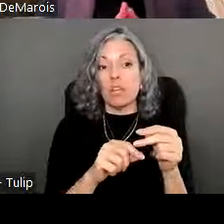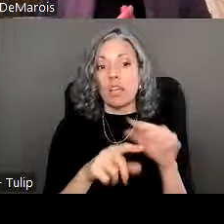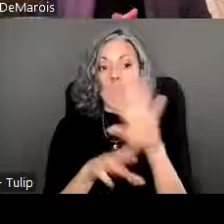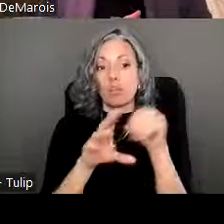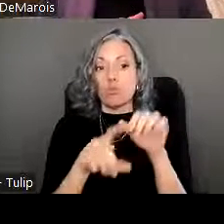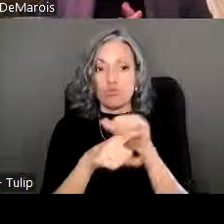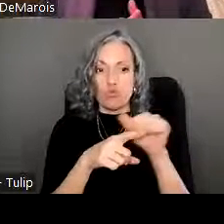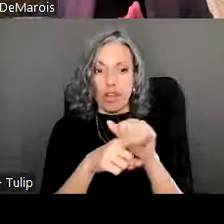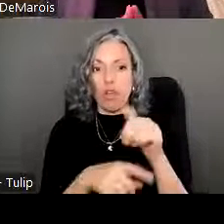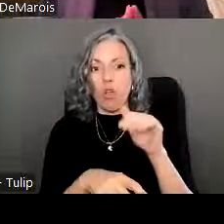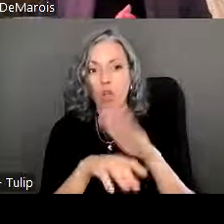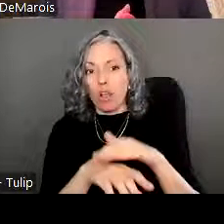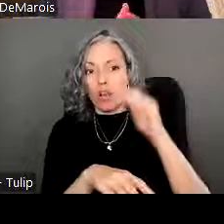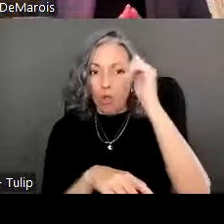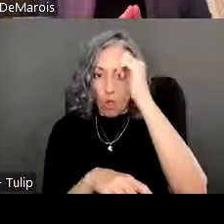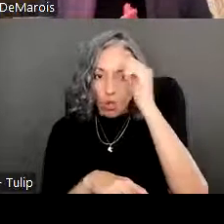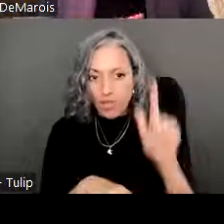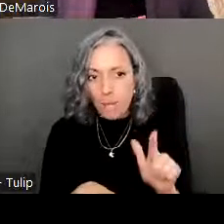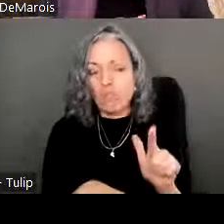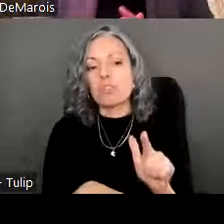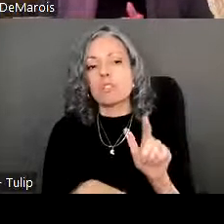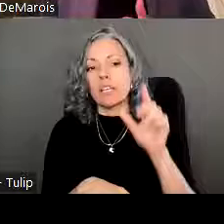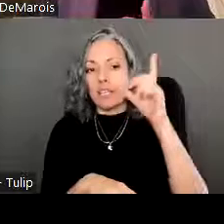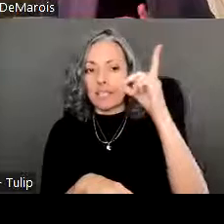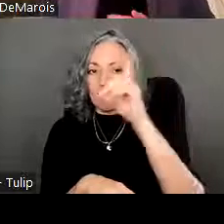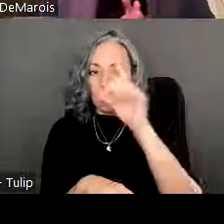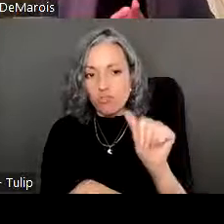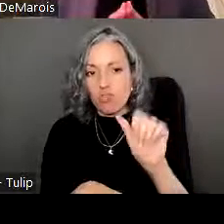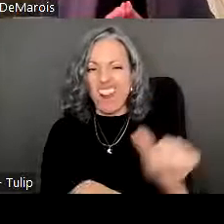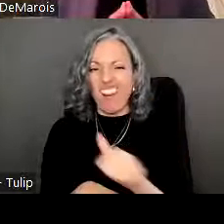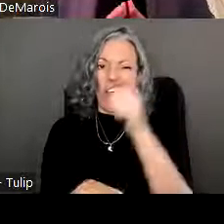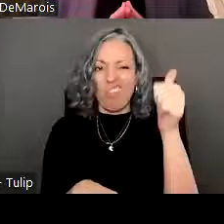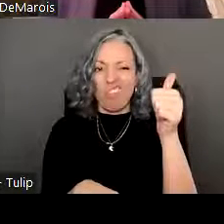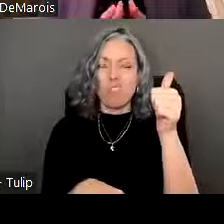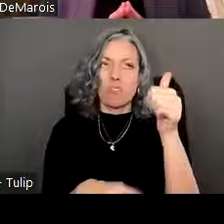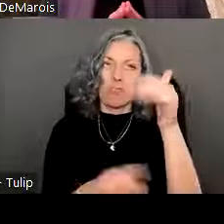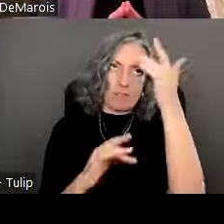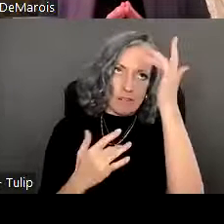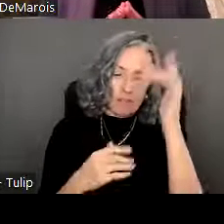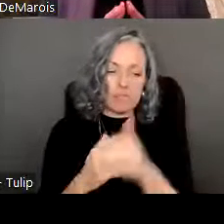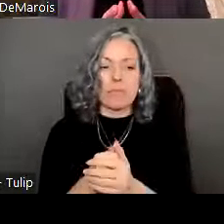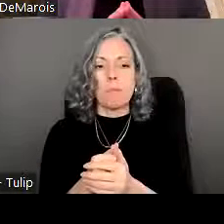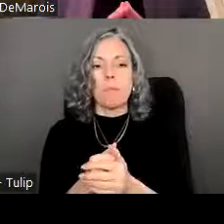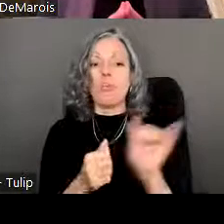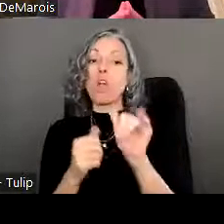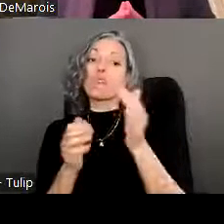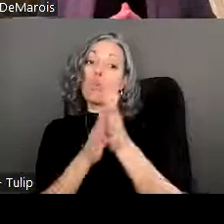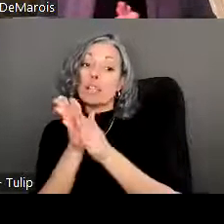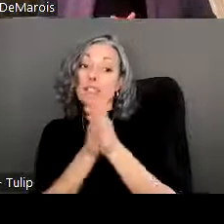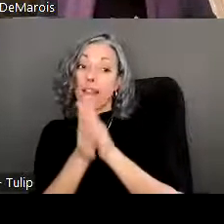on Alzheimer's, dementia, and other cognitive impairments. And then we're also very excited about the work at the